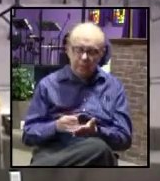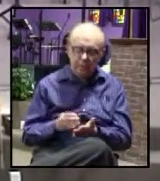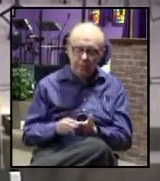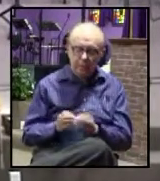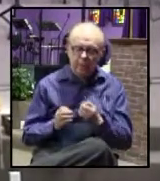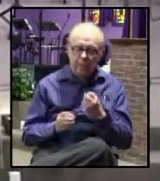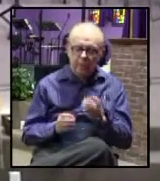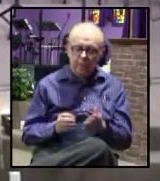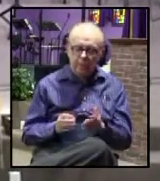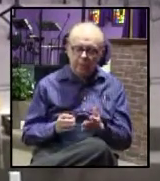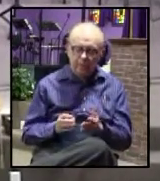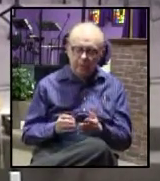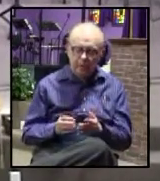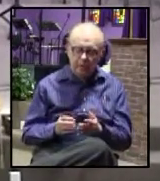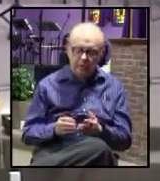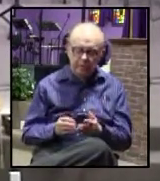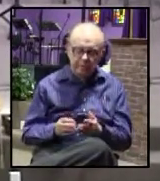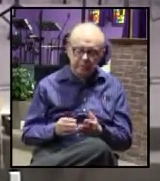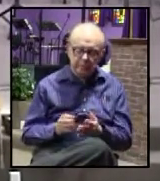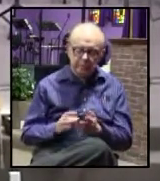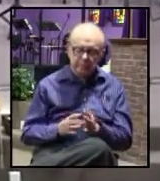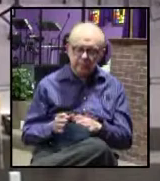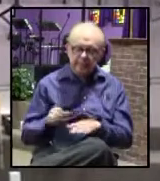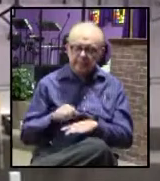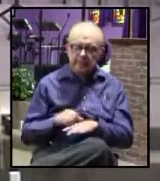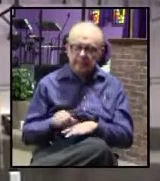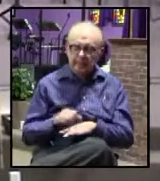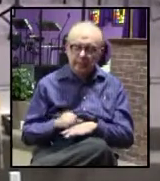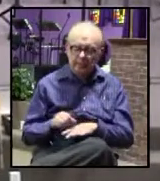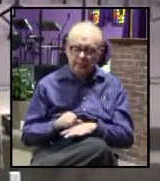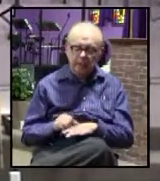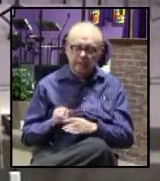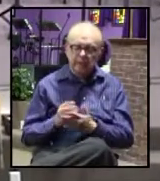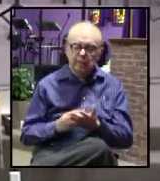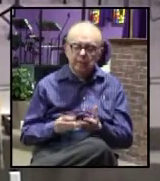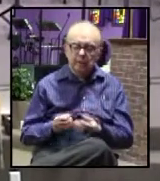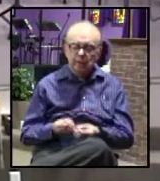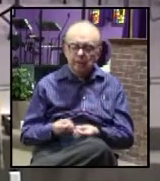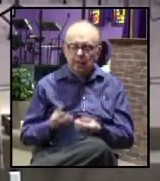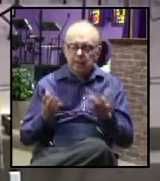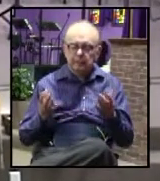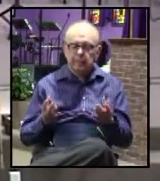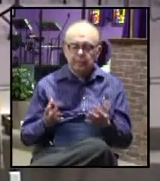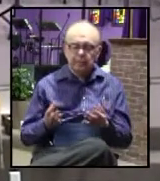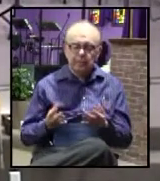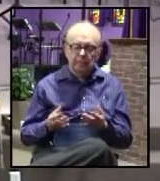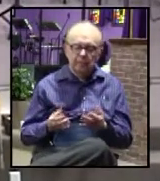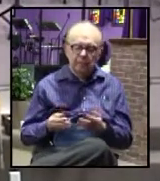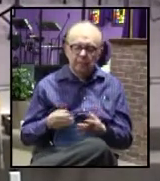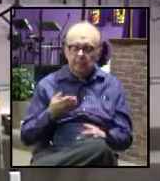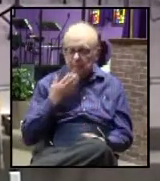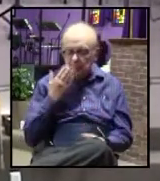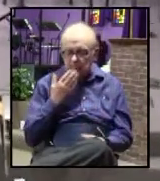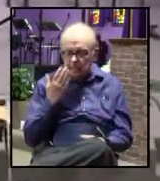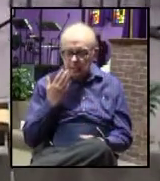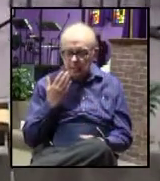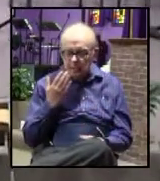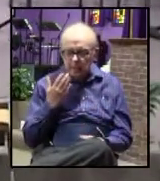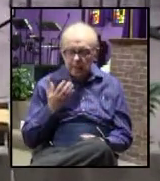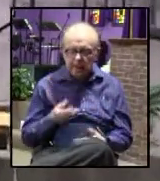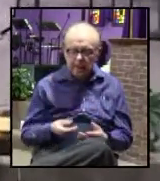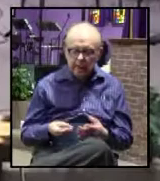chapter 12, Jesus is anointed by some expensive perfume in preparation for His burial. That's